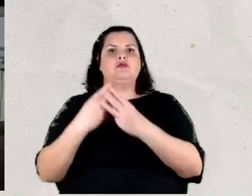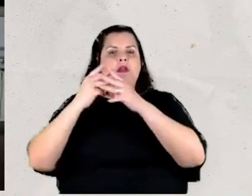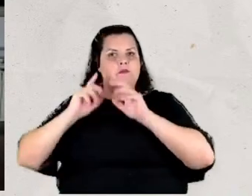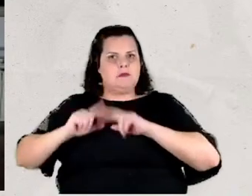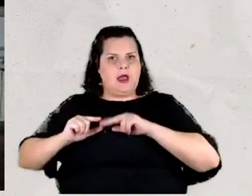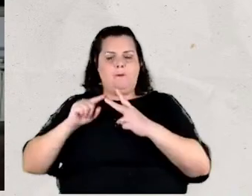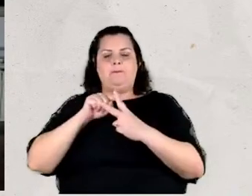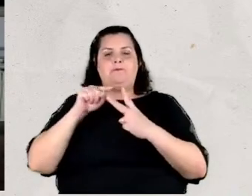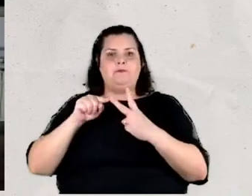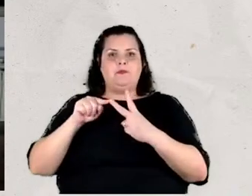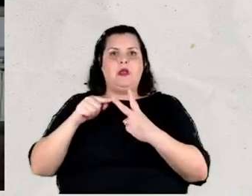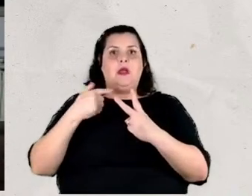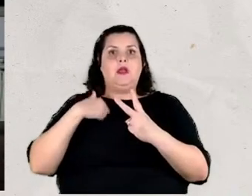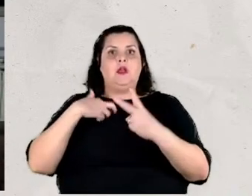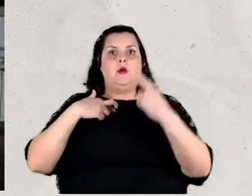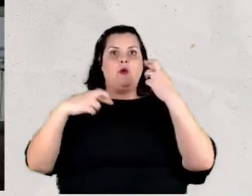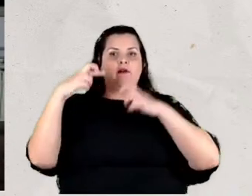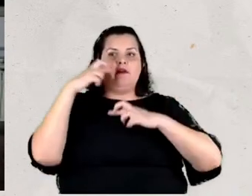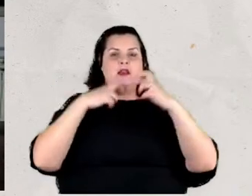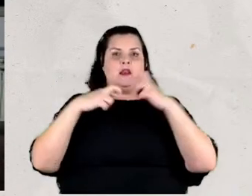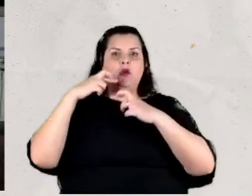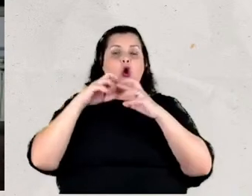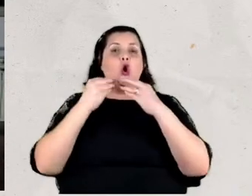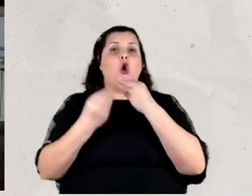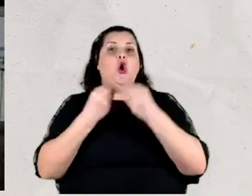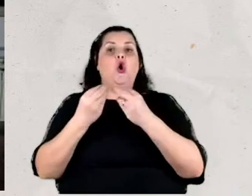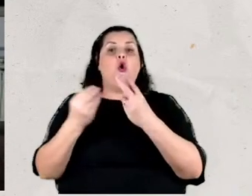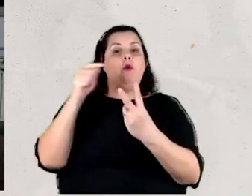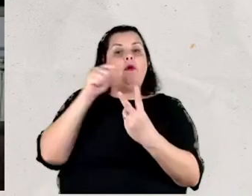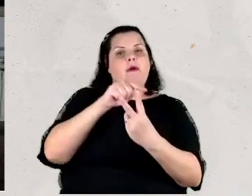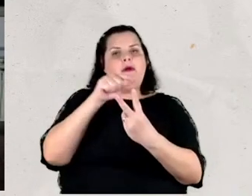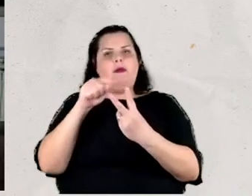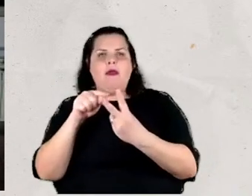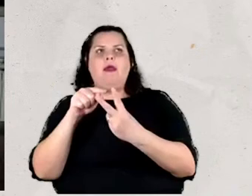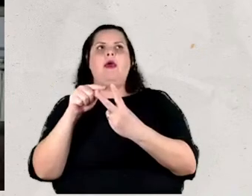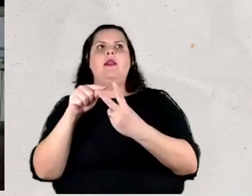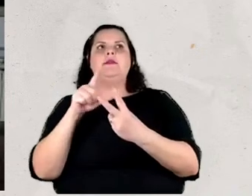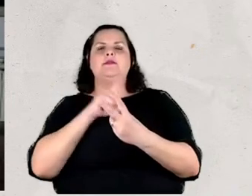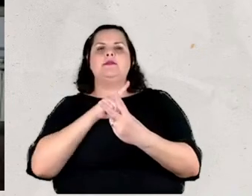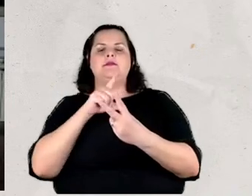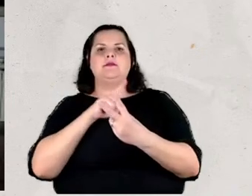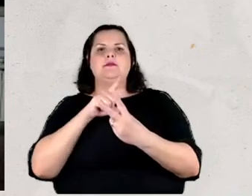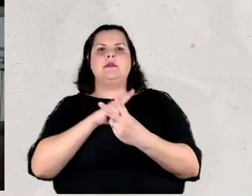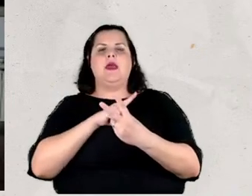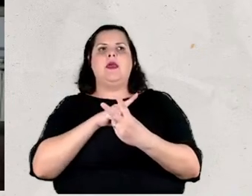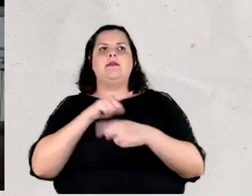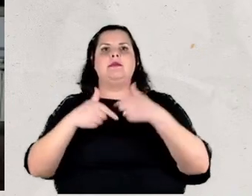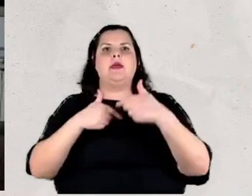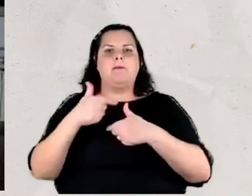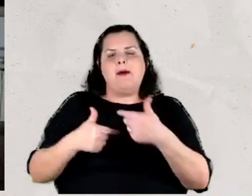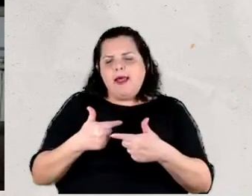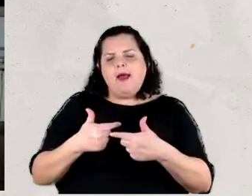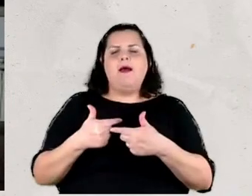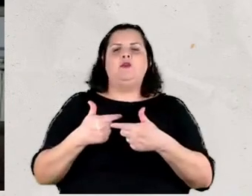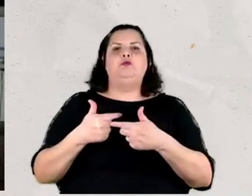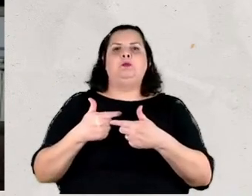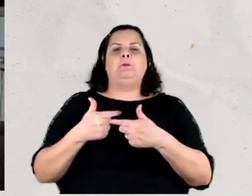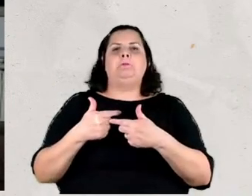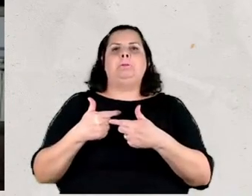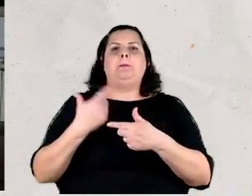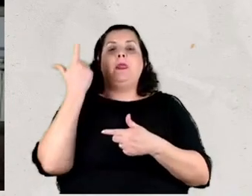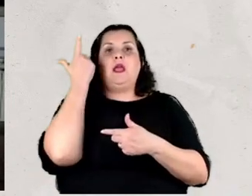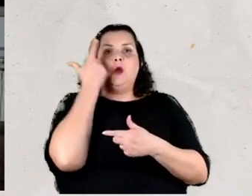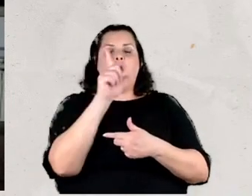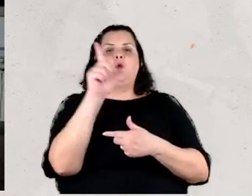defeated the Shoah. And then I'm going to look at the problems that the Jewish people are facing in the 21st century,